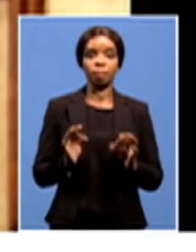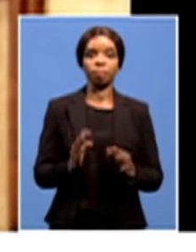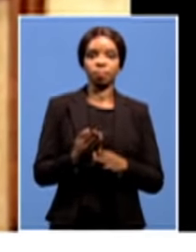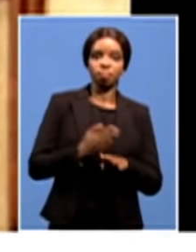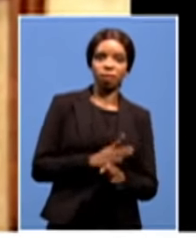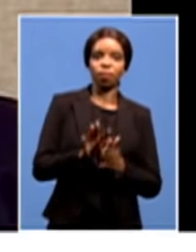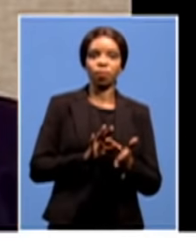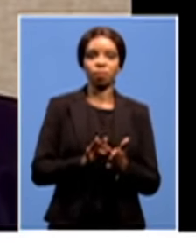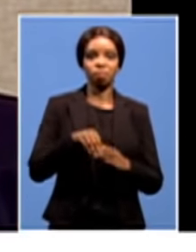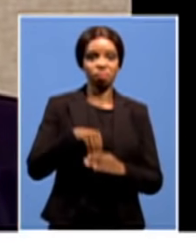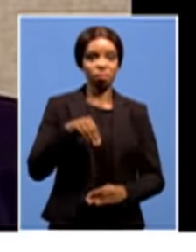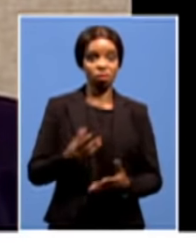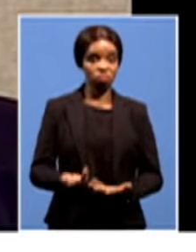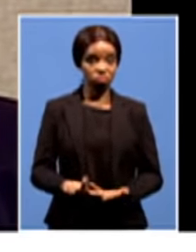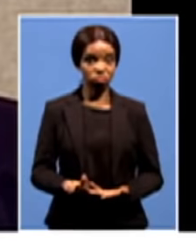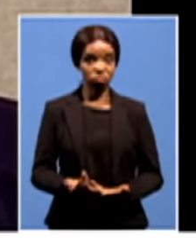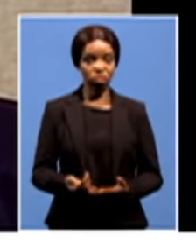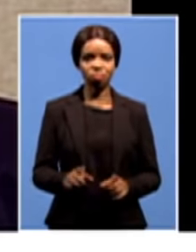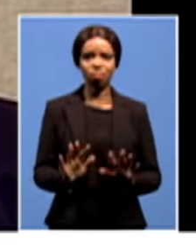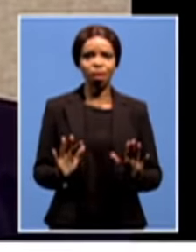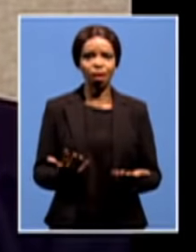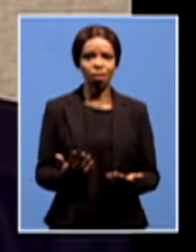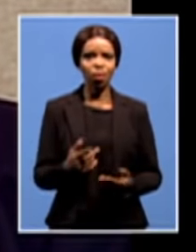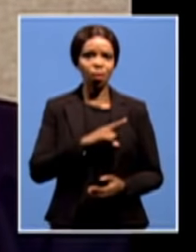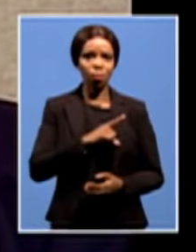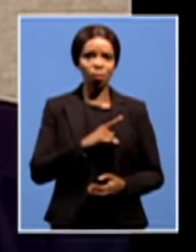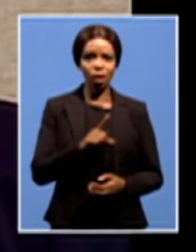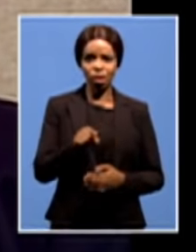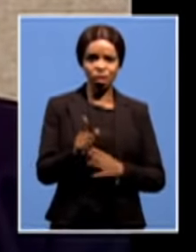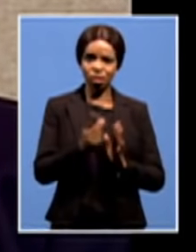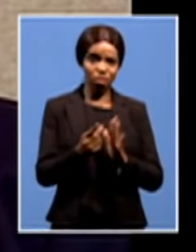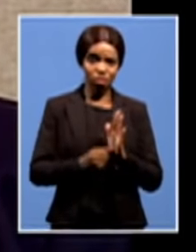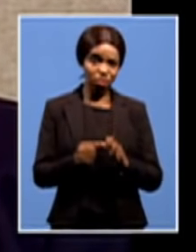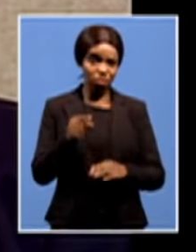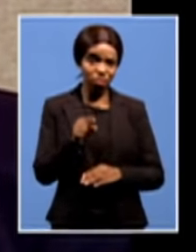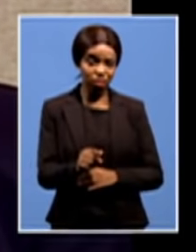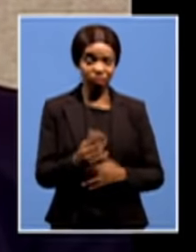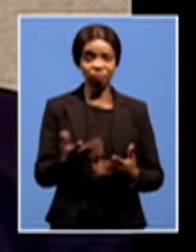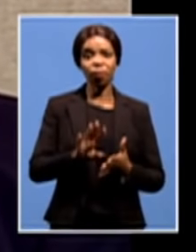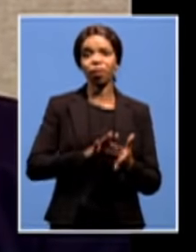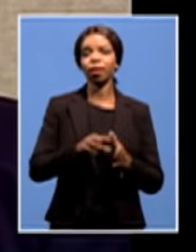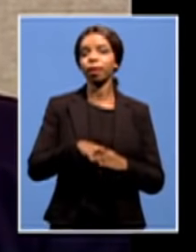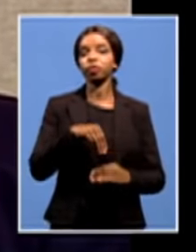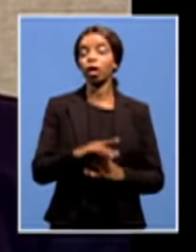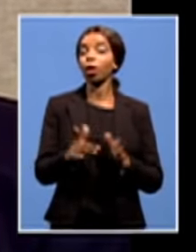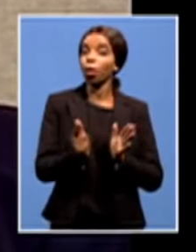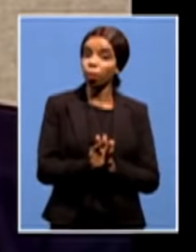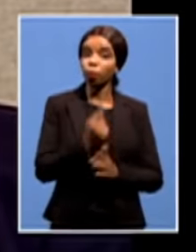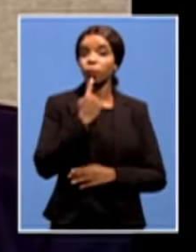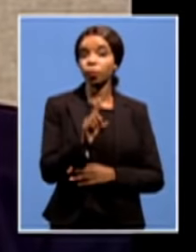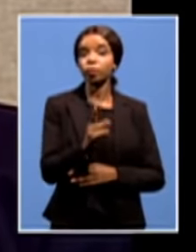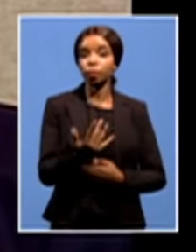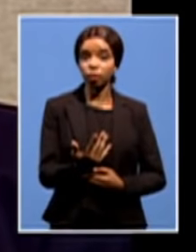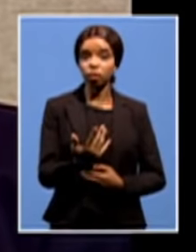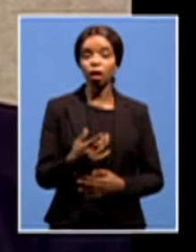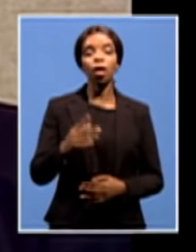date. No, how is it? I mean, the date of the election is not God ordained. I mean, in terms of the law, I mean, the state